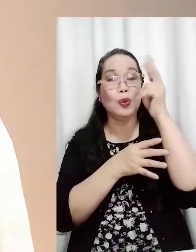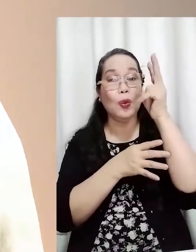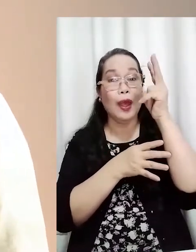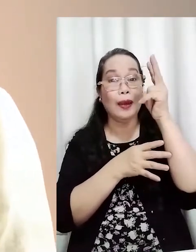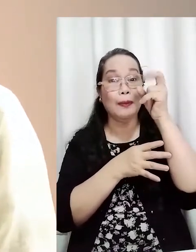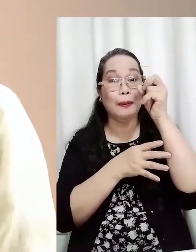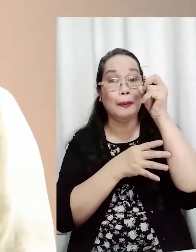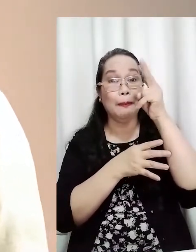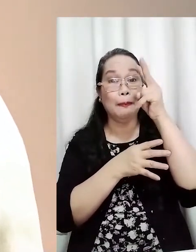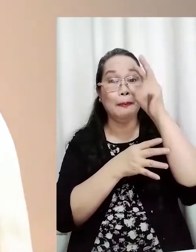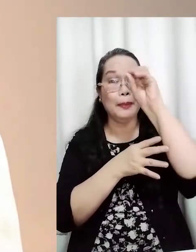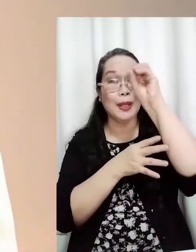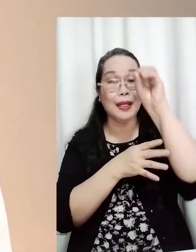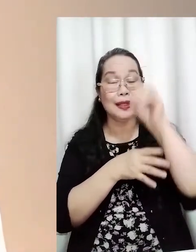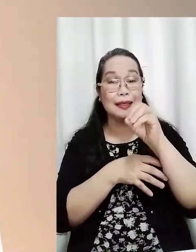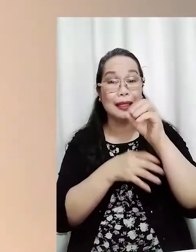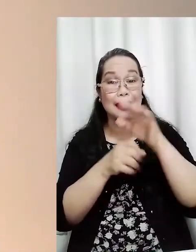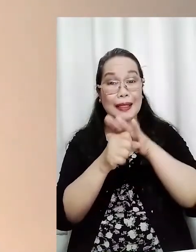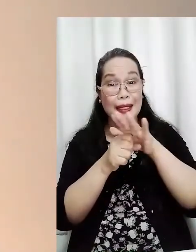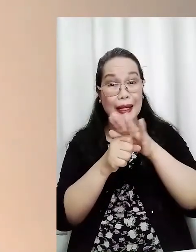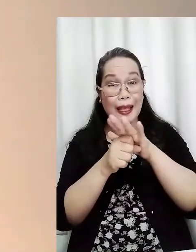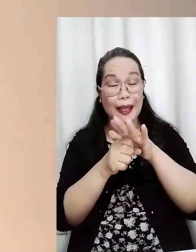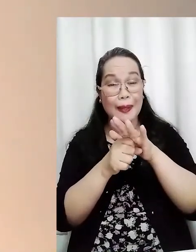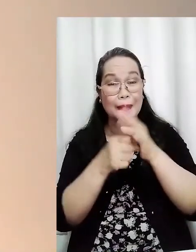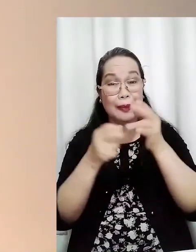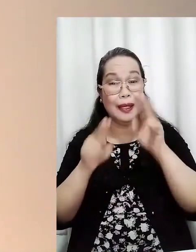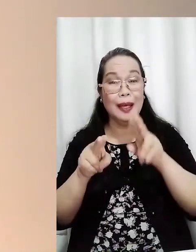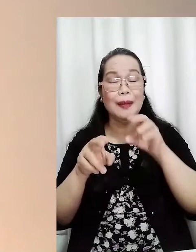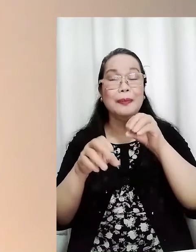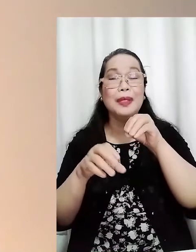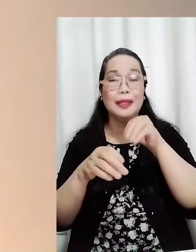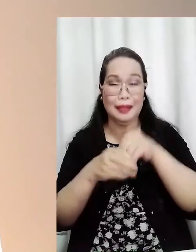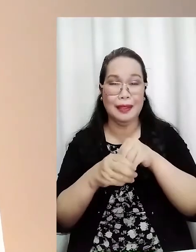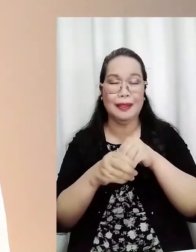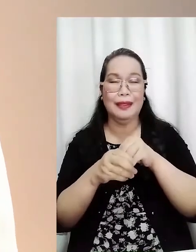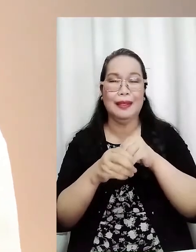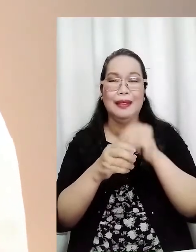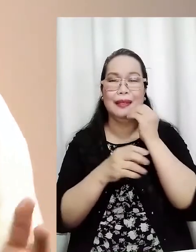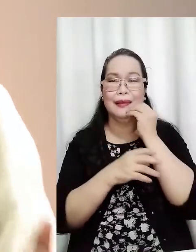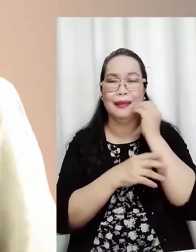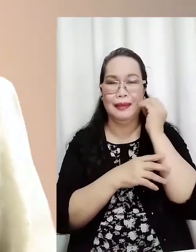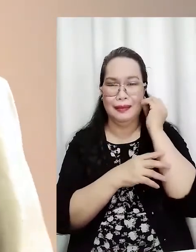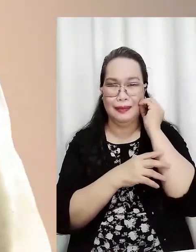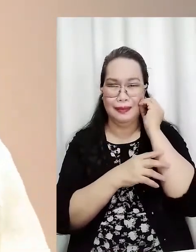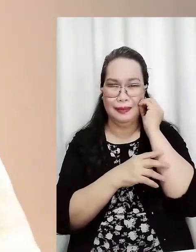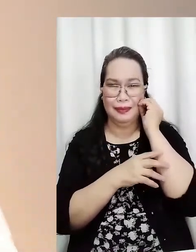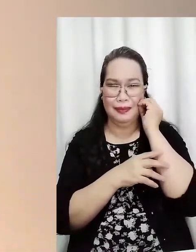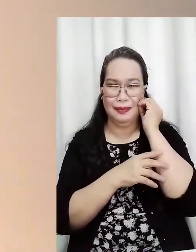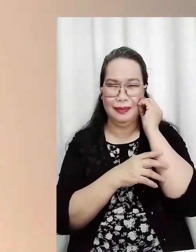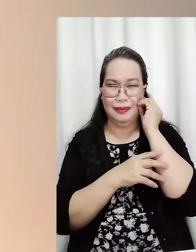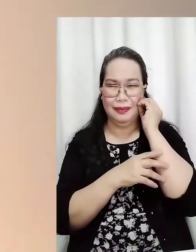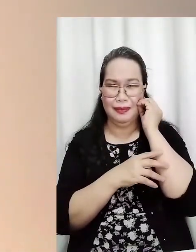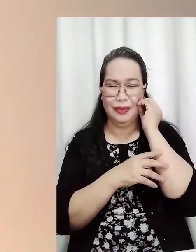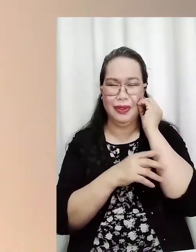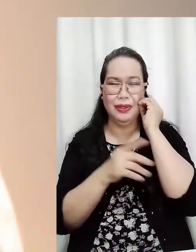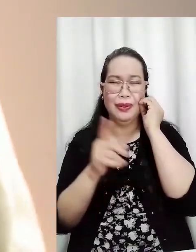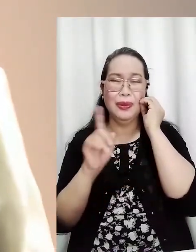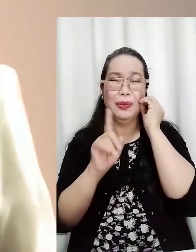rape cases happen in the home. So what do these studies present to